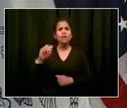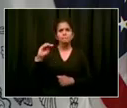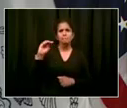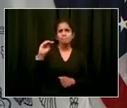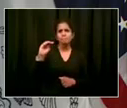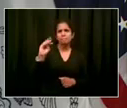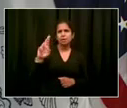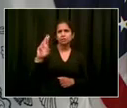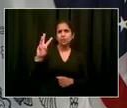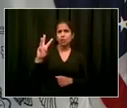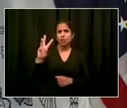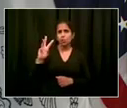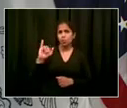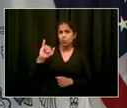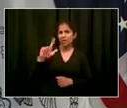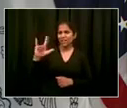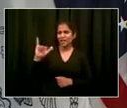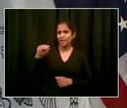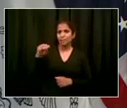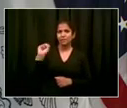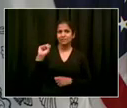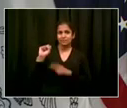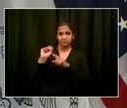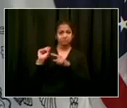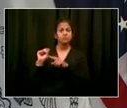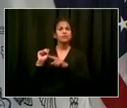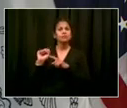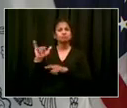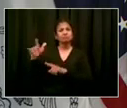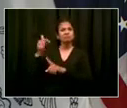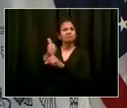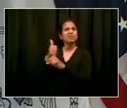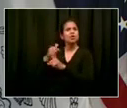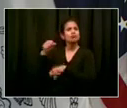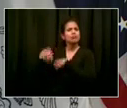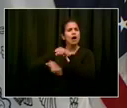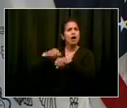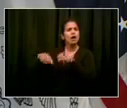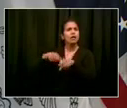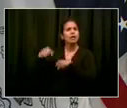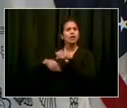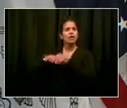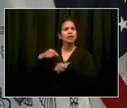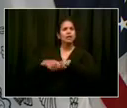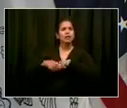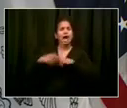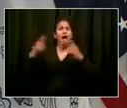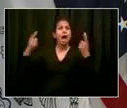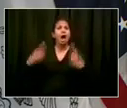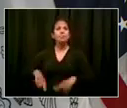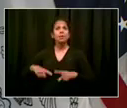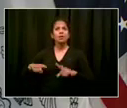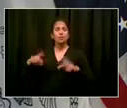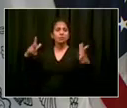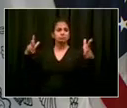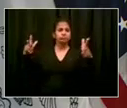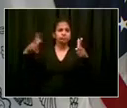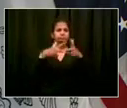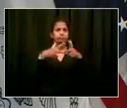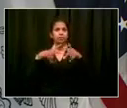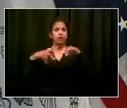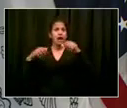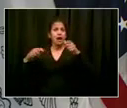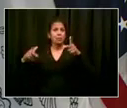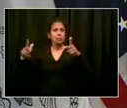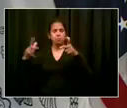left turn through this awful, chaotic intersection down in Bay Ridge. And he told me that he's really worried when he rides his bike on the